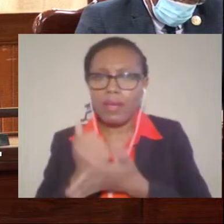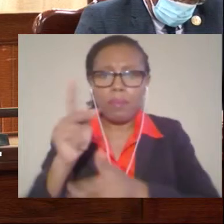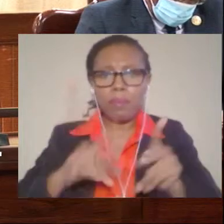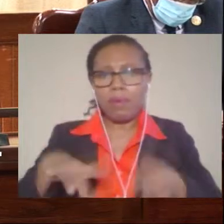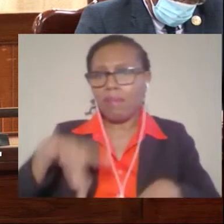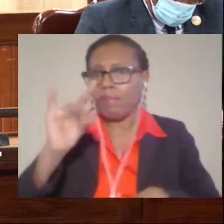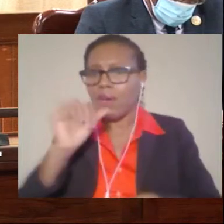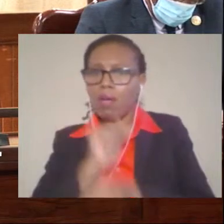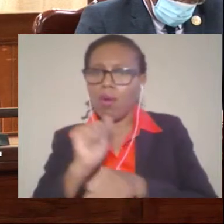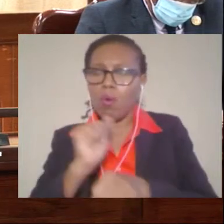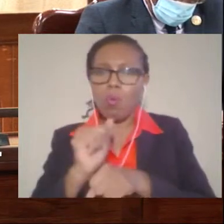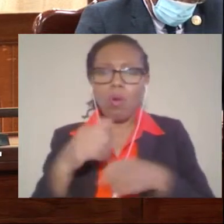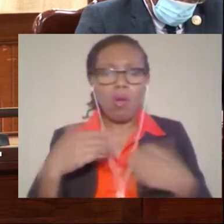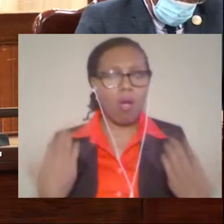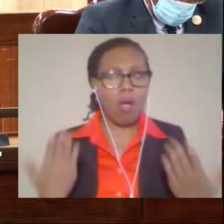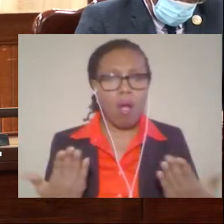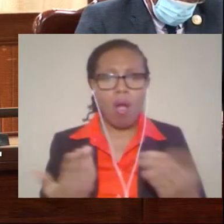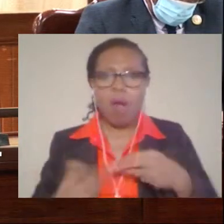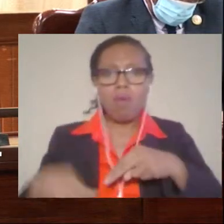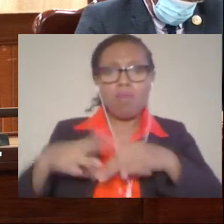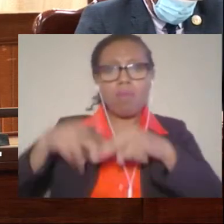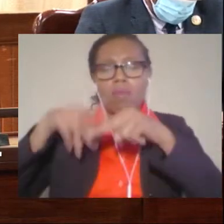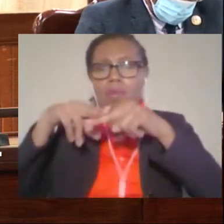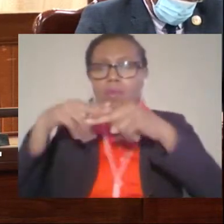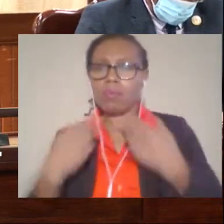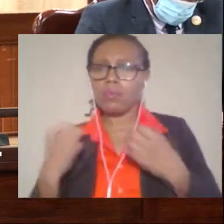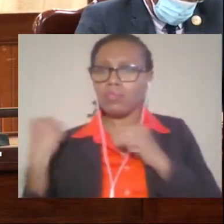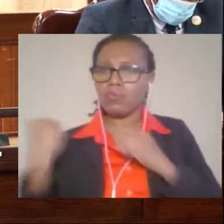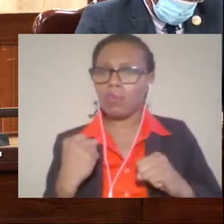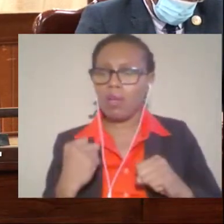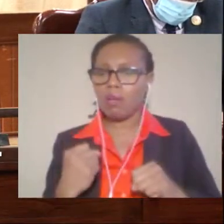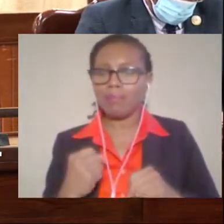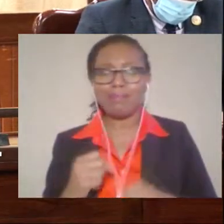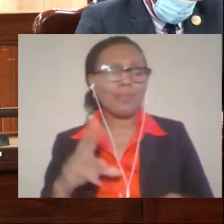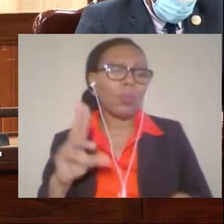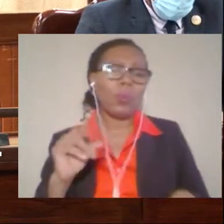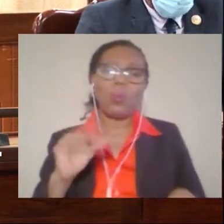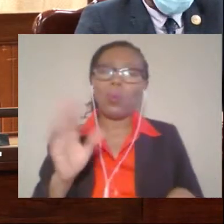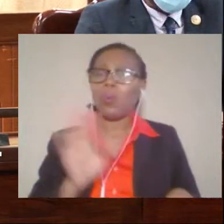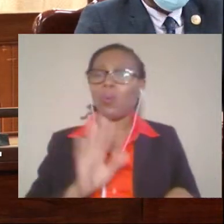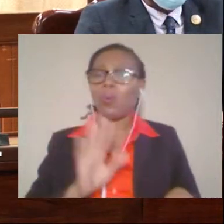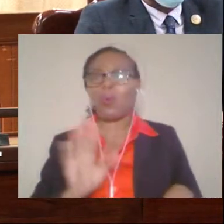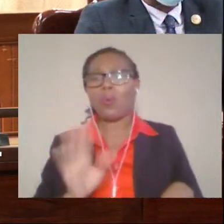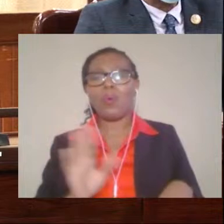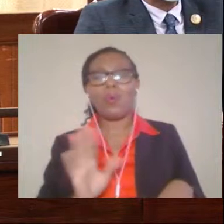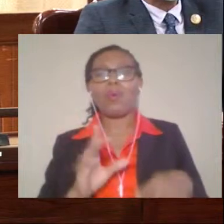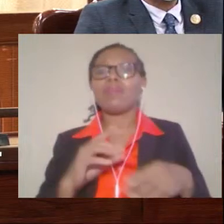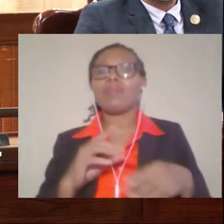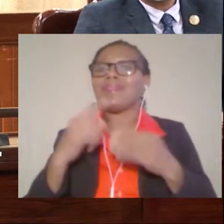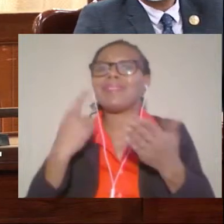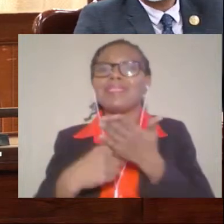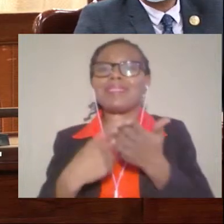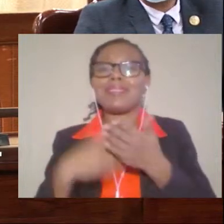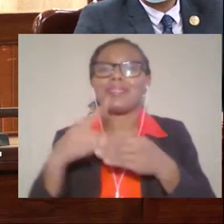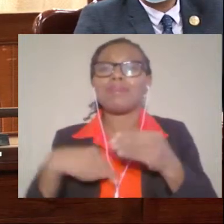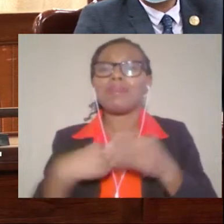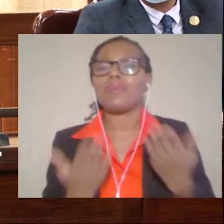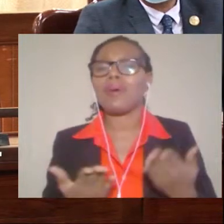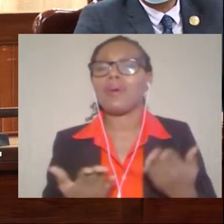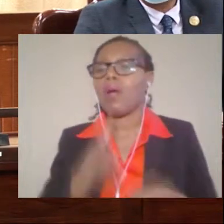No. It's about some lady that gets a check for